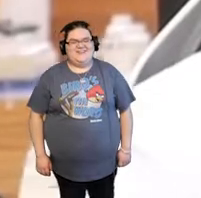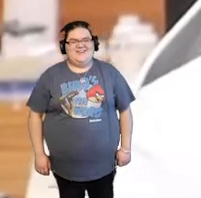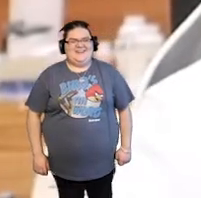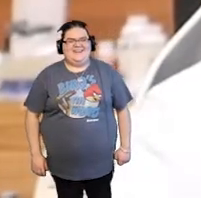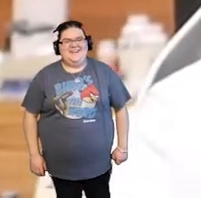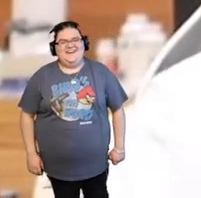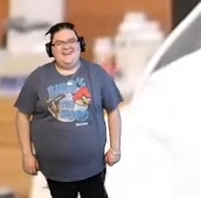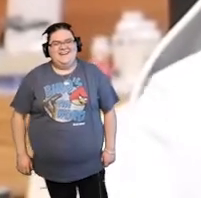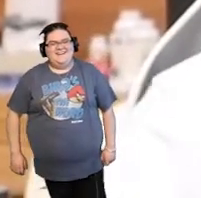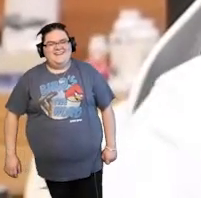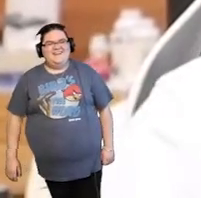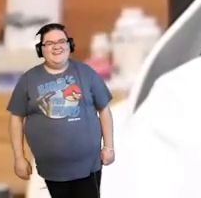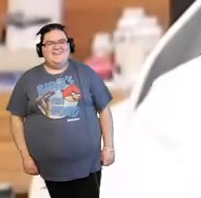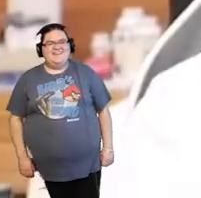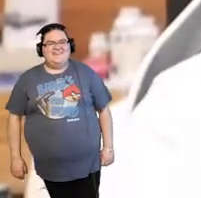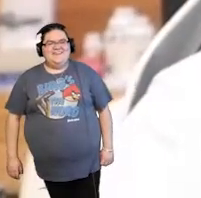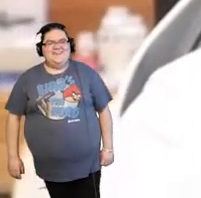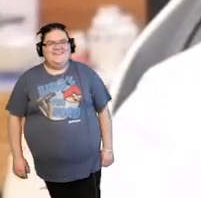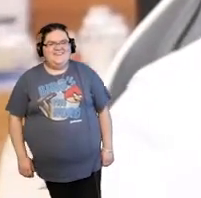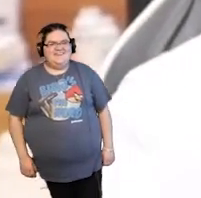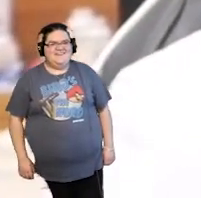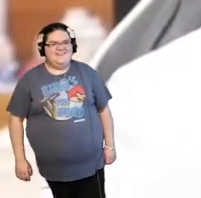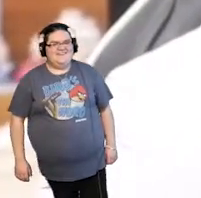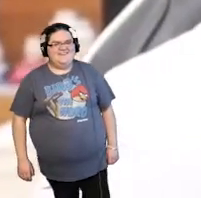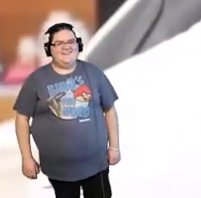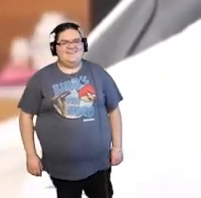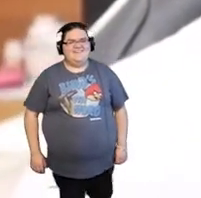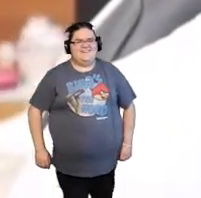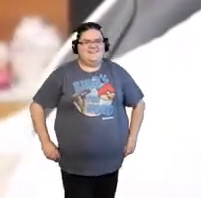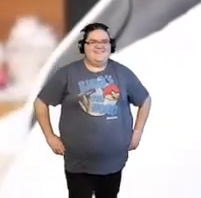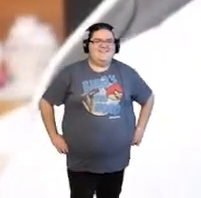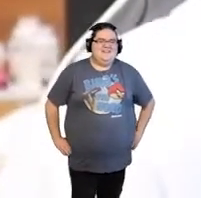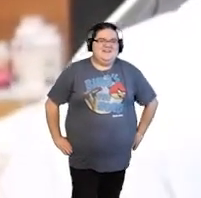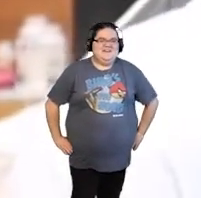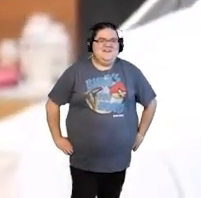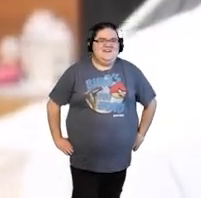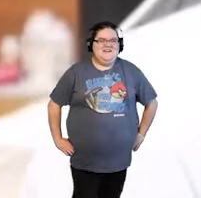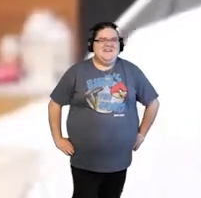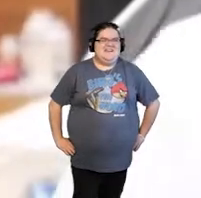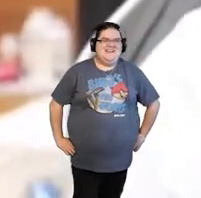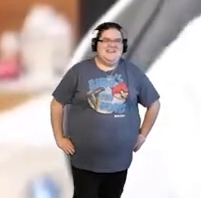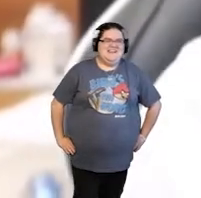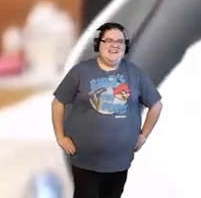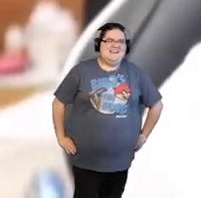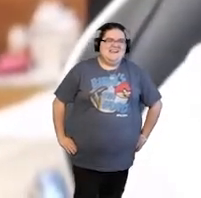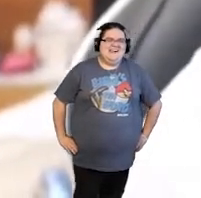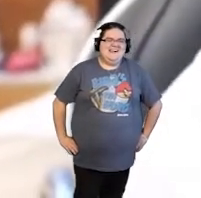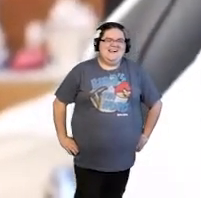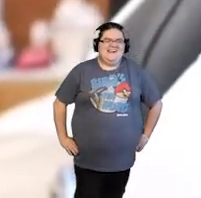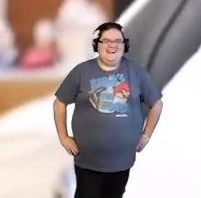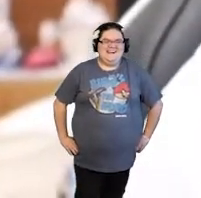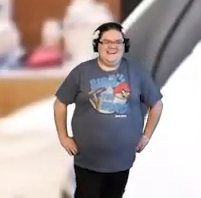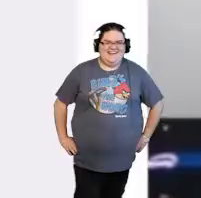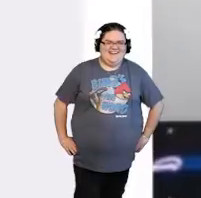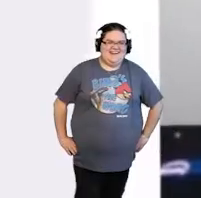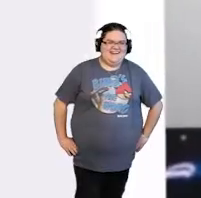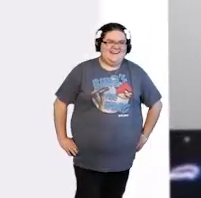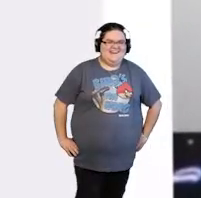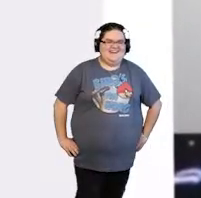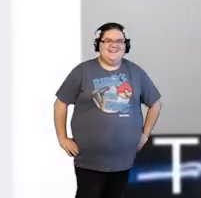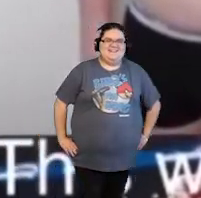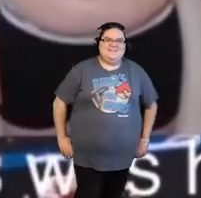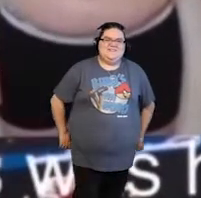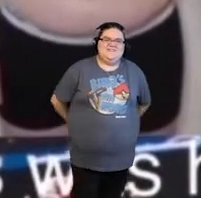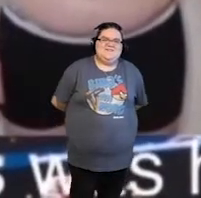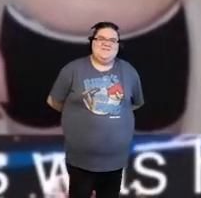Okay. What is it? You trying to make it sound like I'm beating off to Tolly Mars music or some shit. What? This was